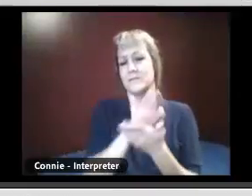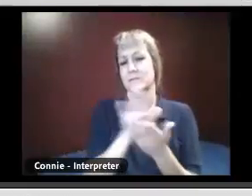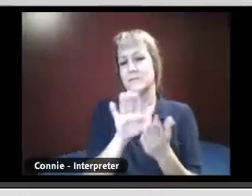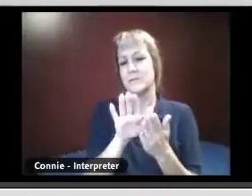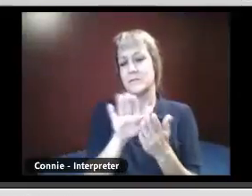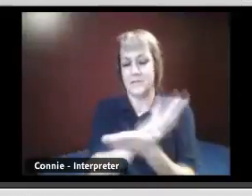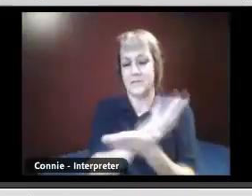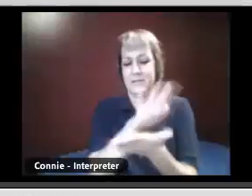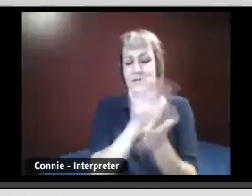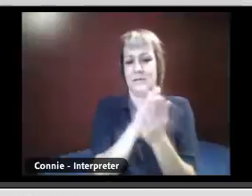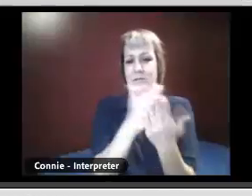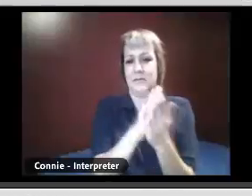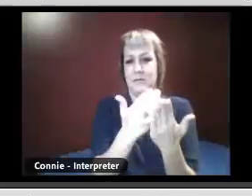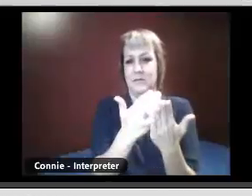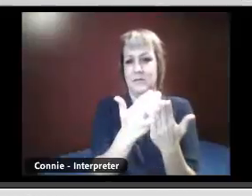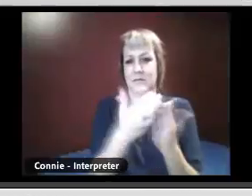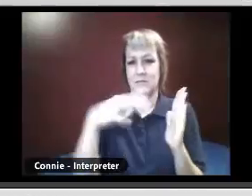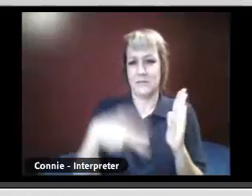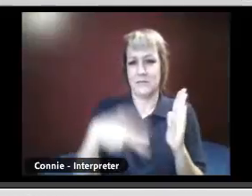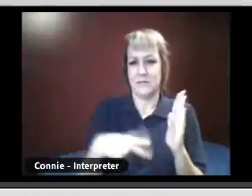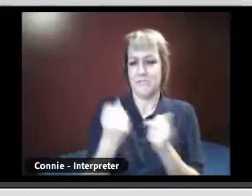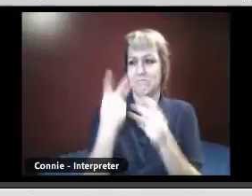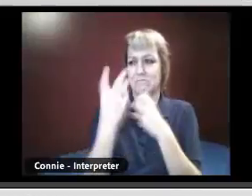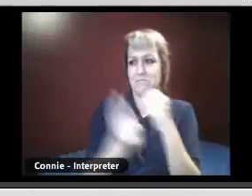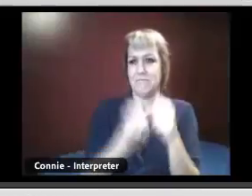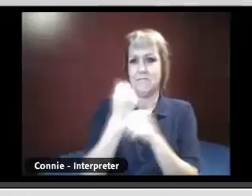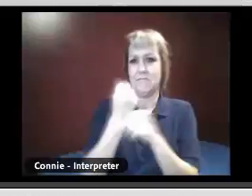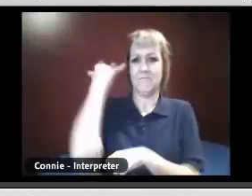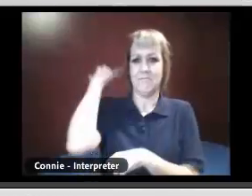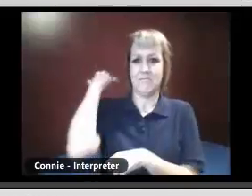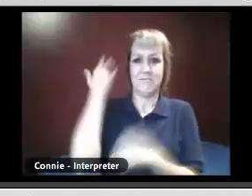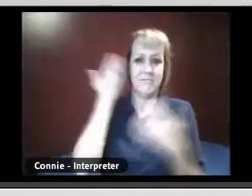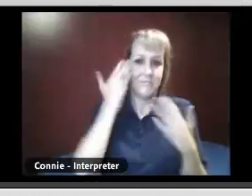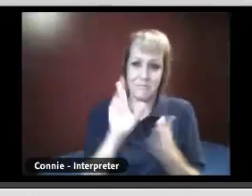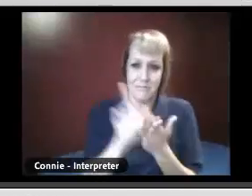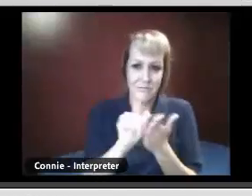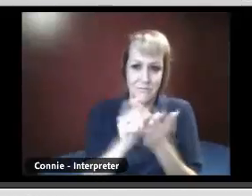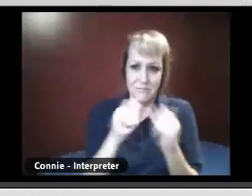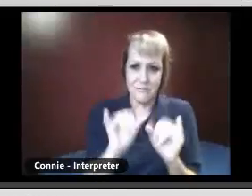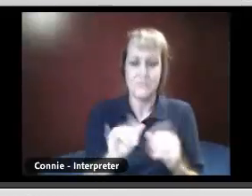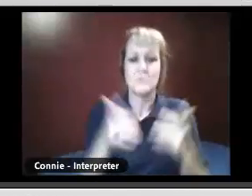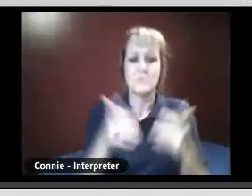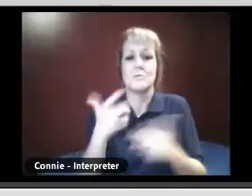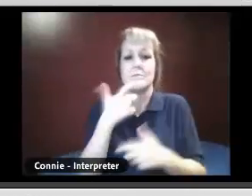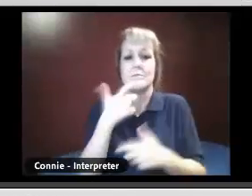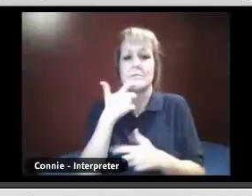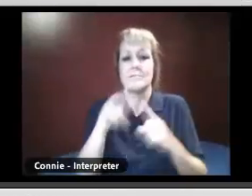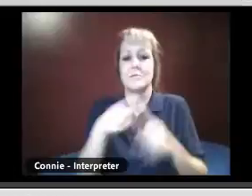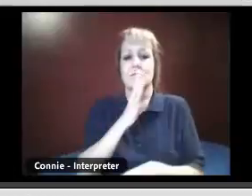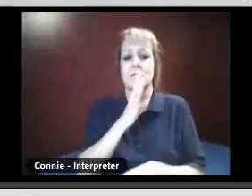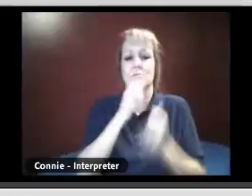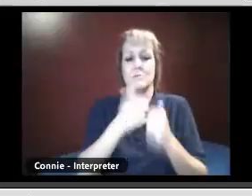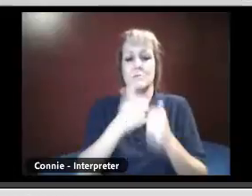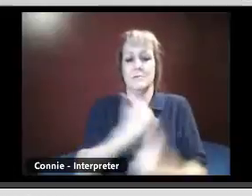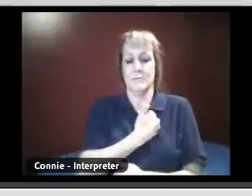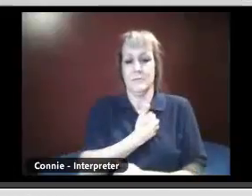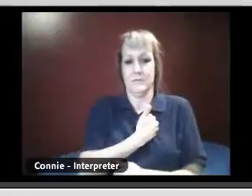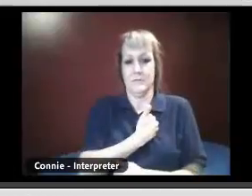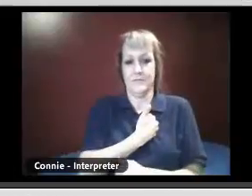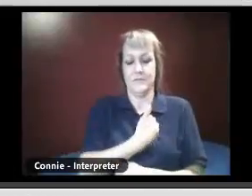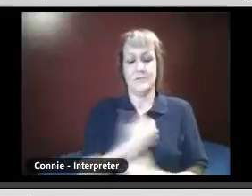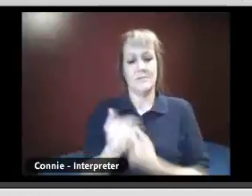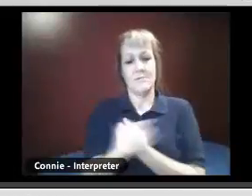that I don't even know if it's still in print, but it's called What to Say When You Talk to Yourself. And I always loved it